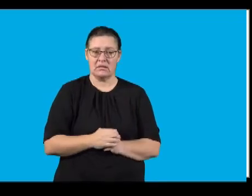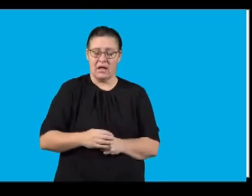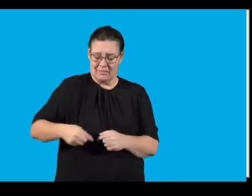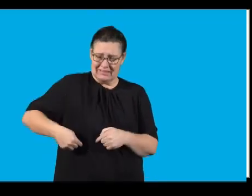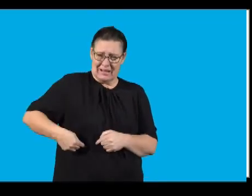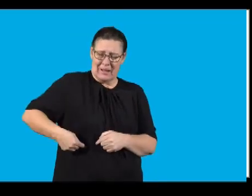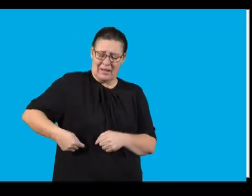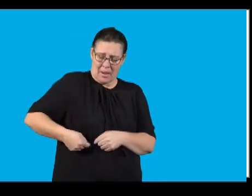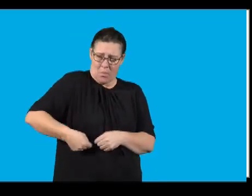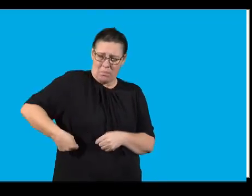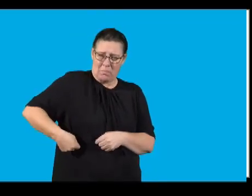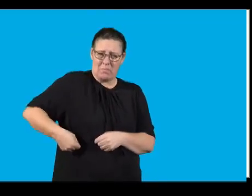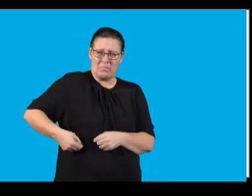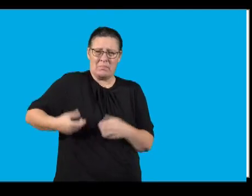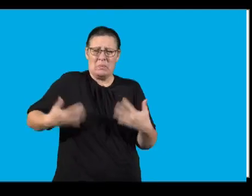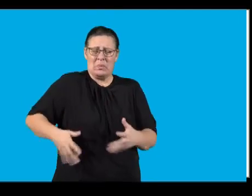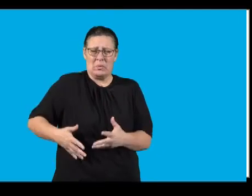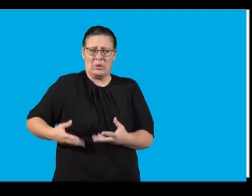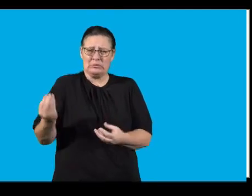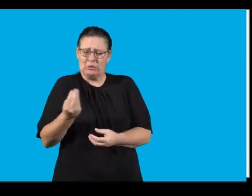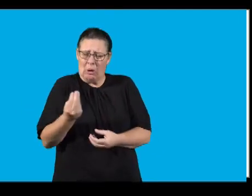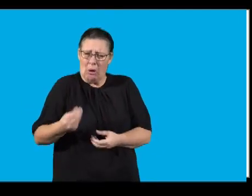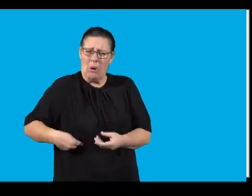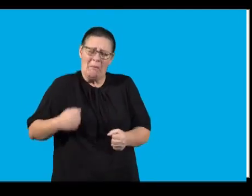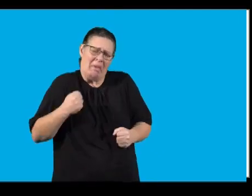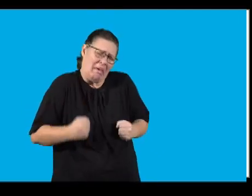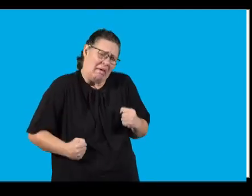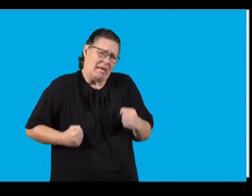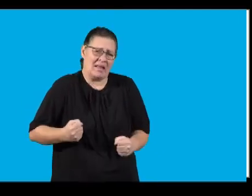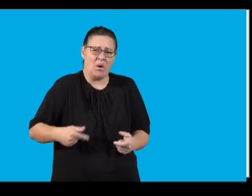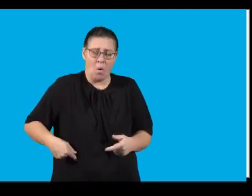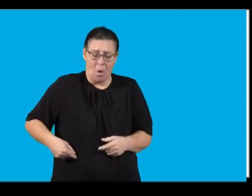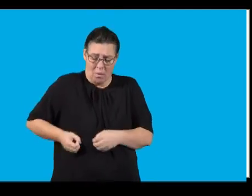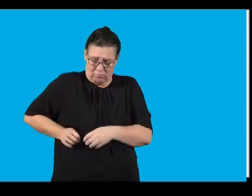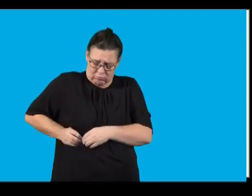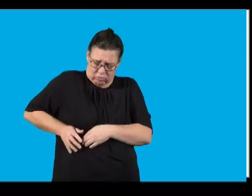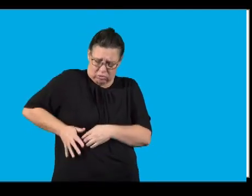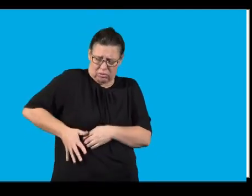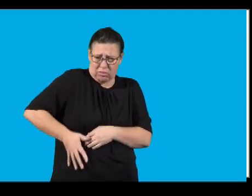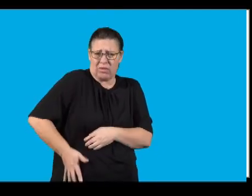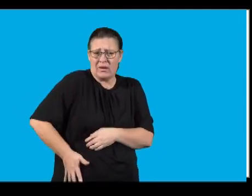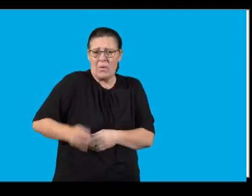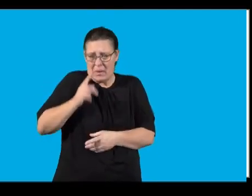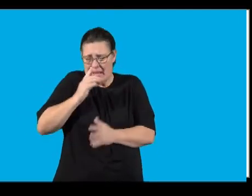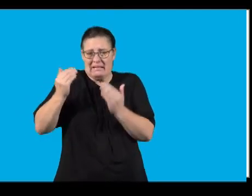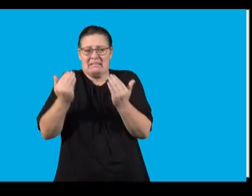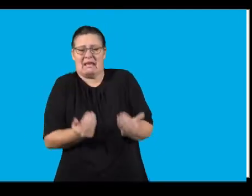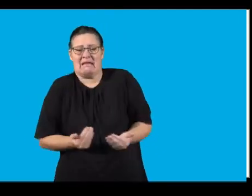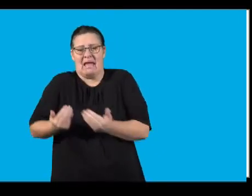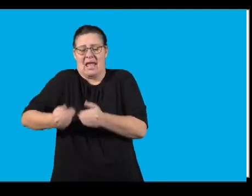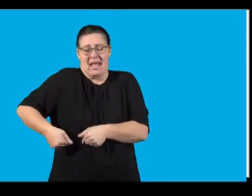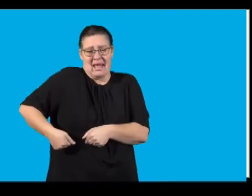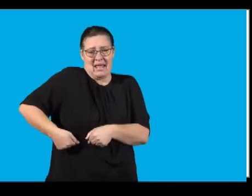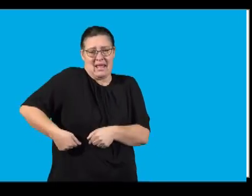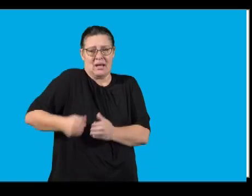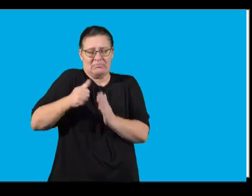gives us. The wounds are painful and need attention, or they are badly wounded and we need to take